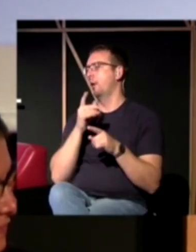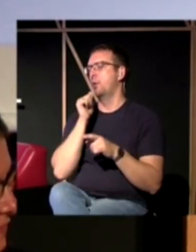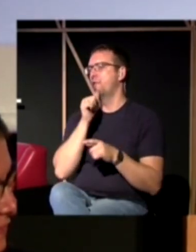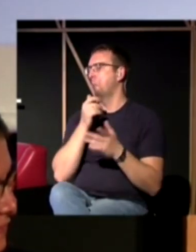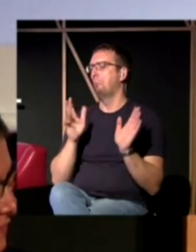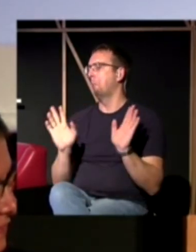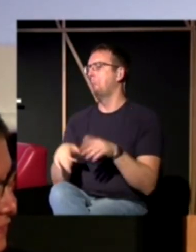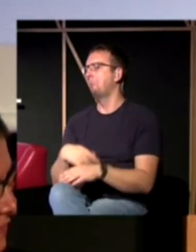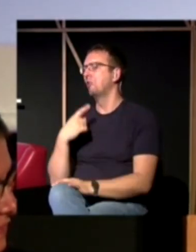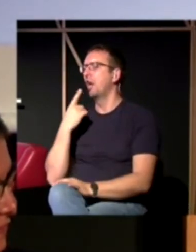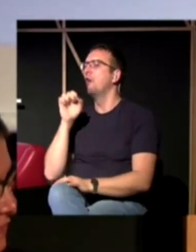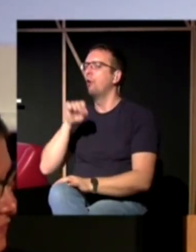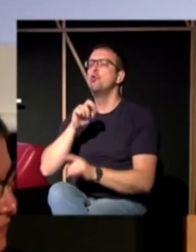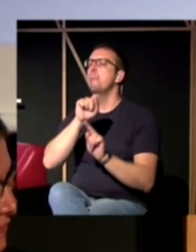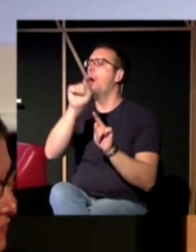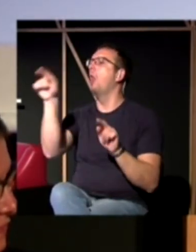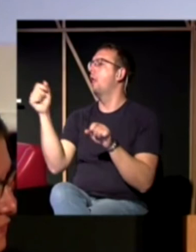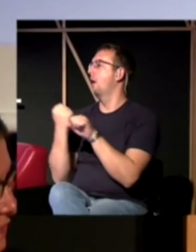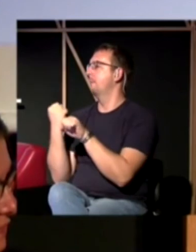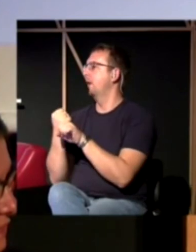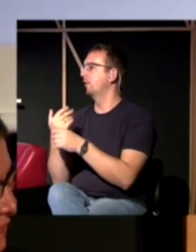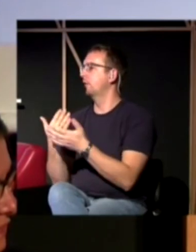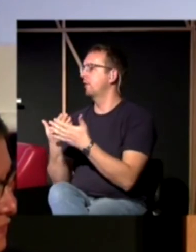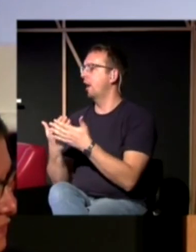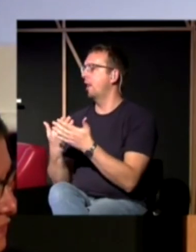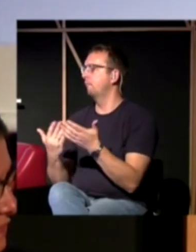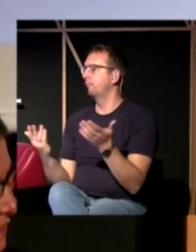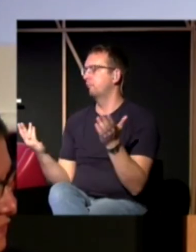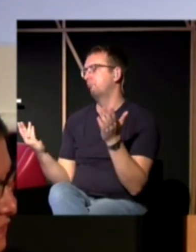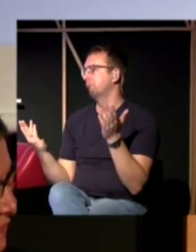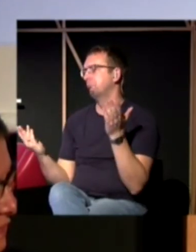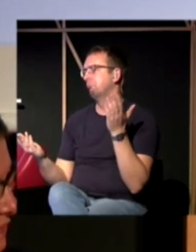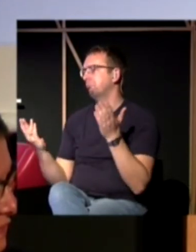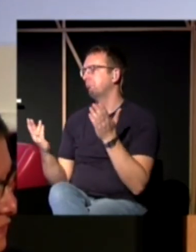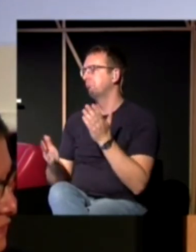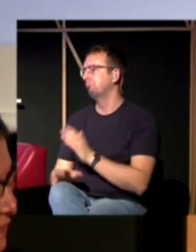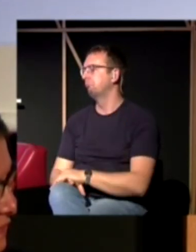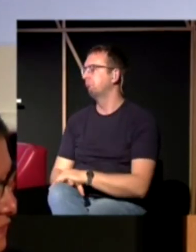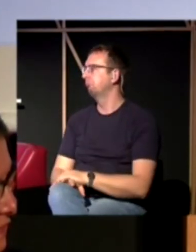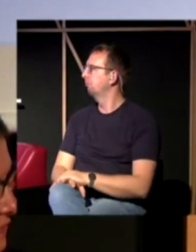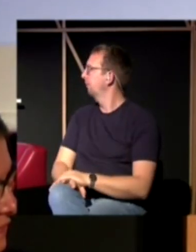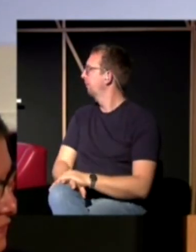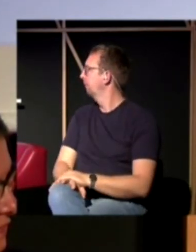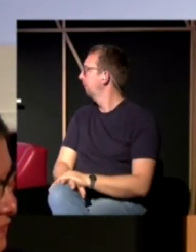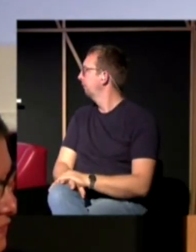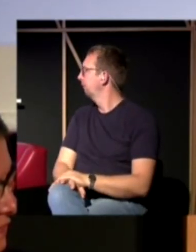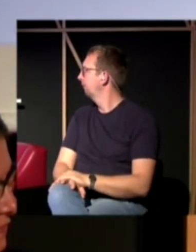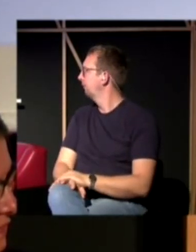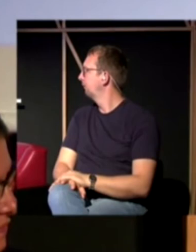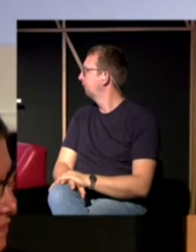objective, that may be a finality, I don't know, but is to